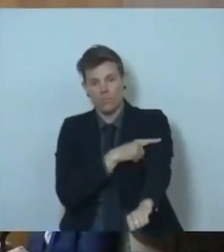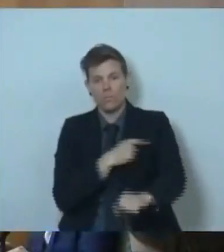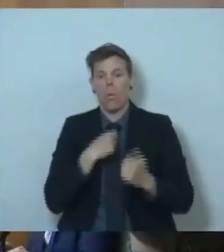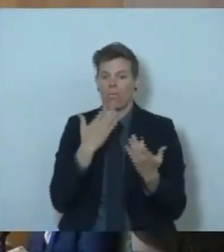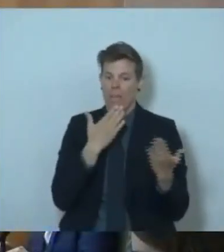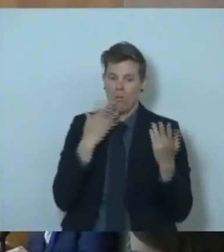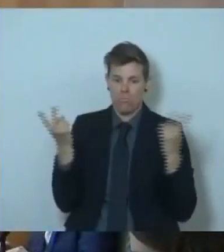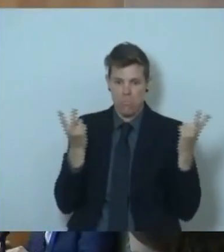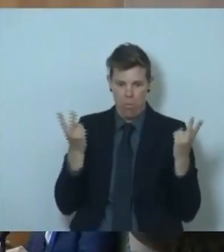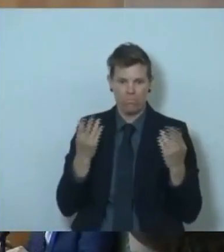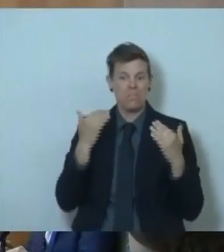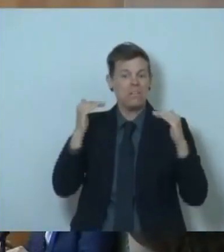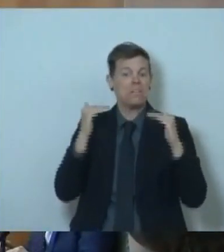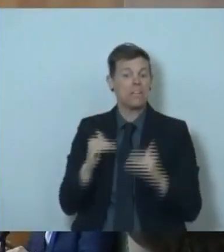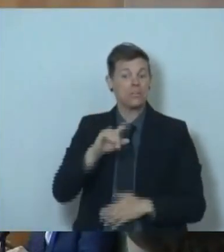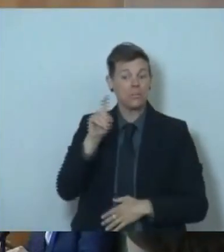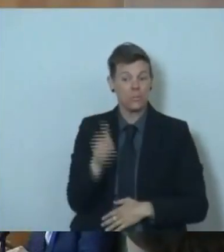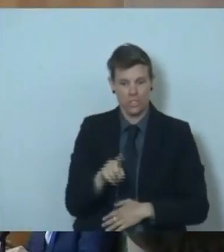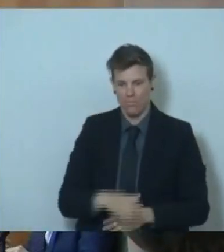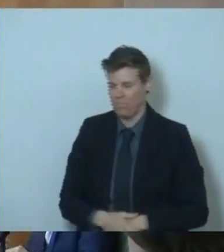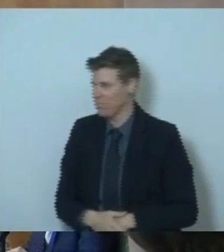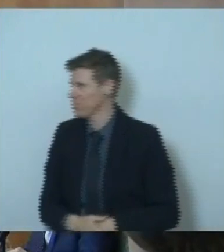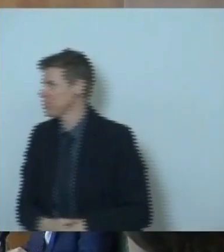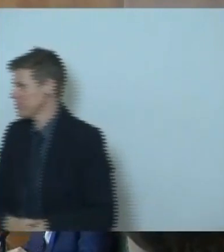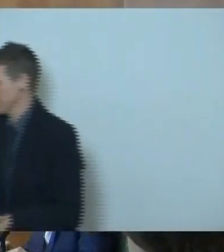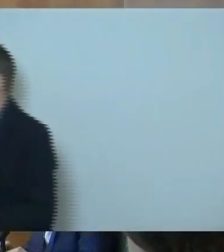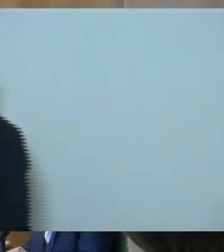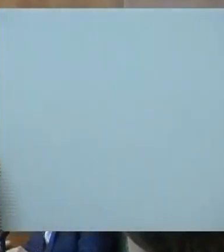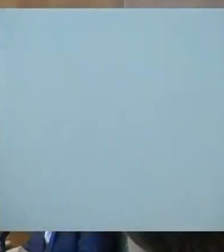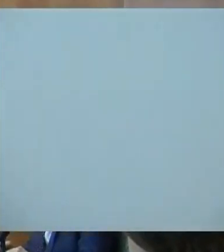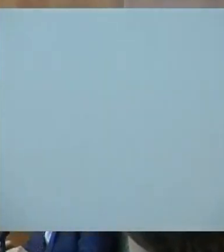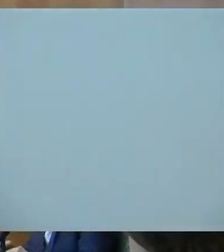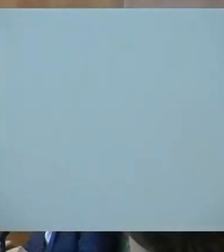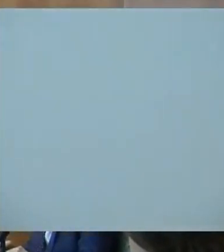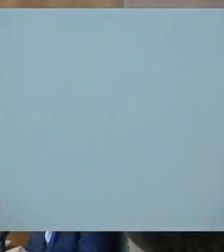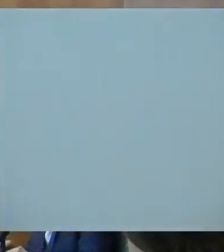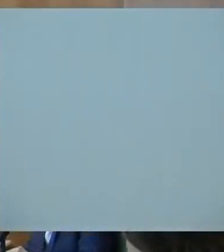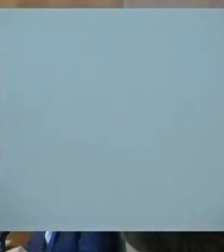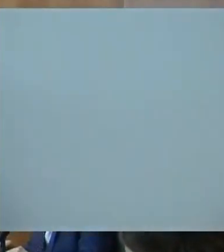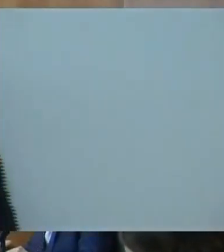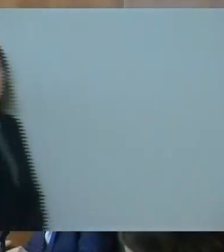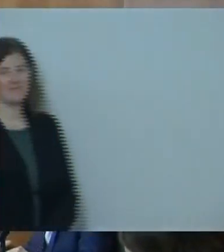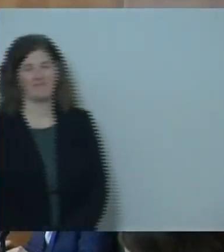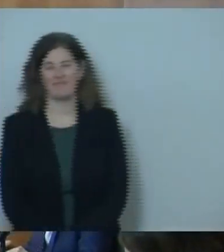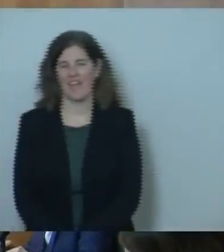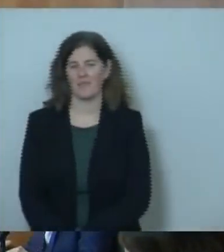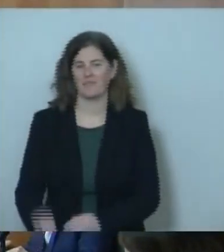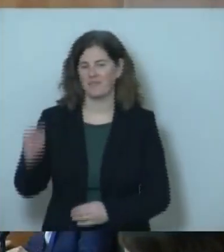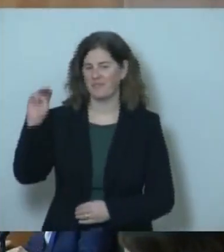you, Governor. Next, I'll go to Morgan Lee with the AP. Morgan, you're unmuted. Go ahead and ask your question.